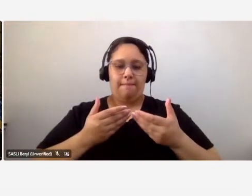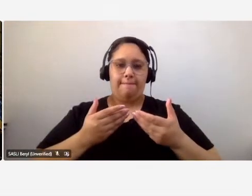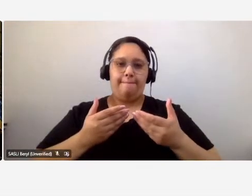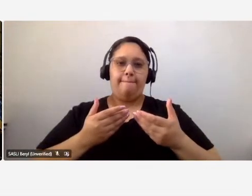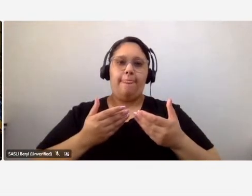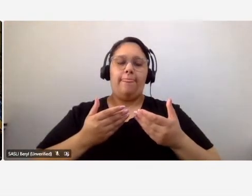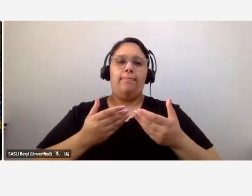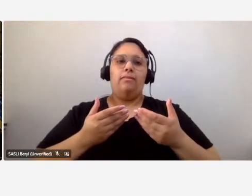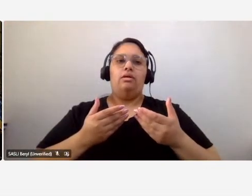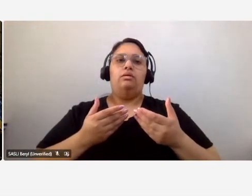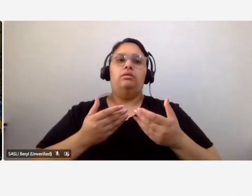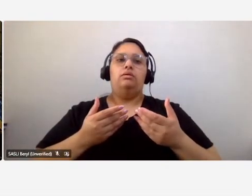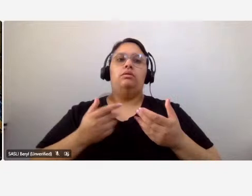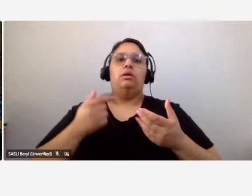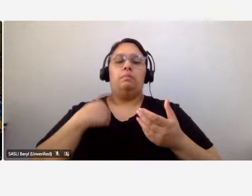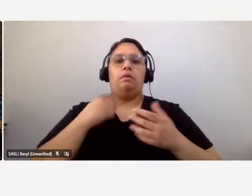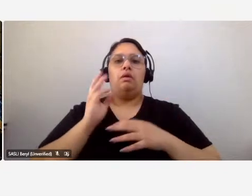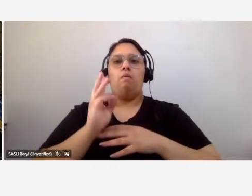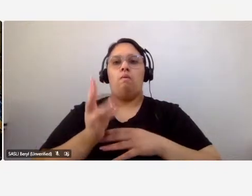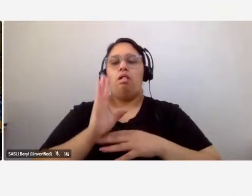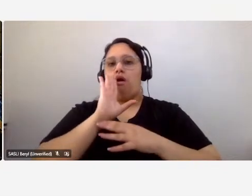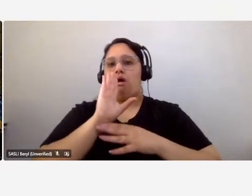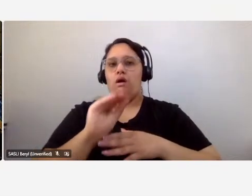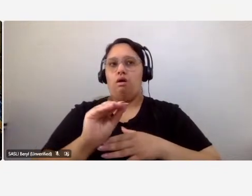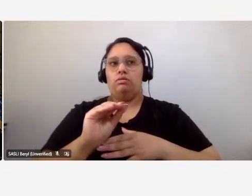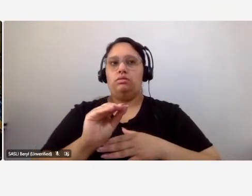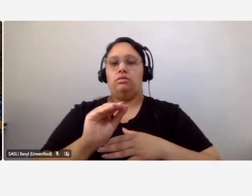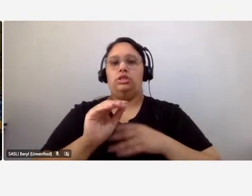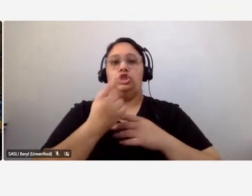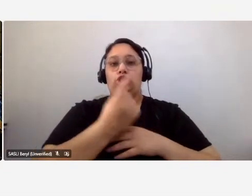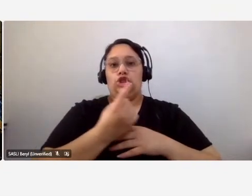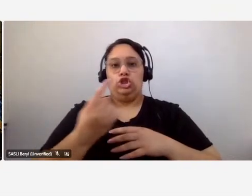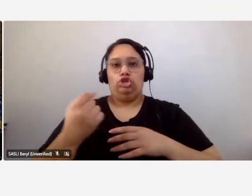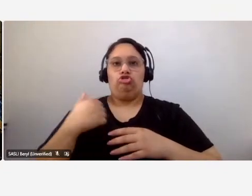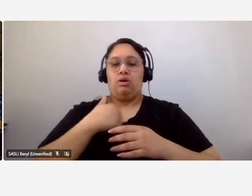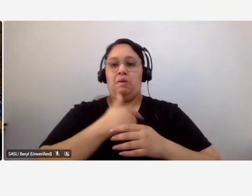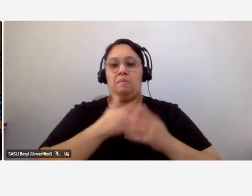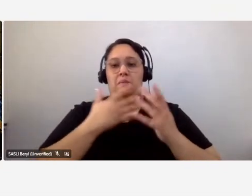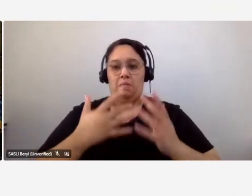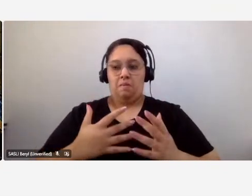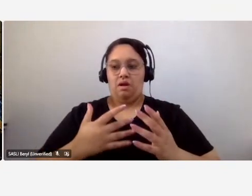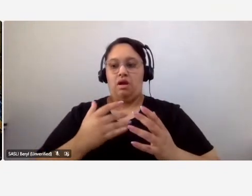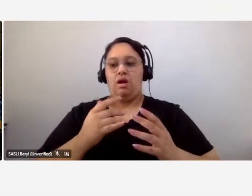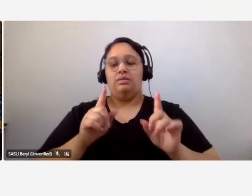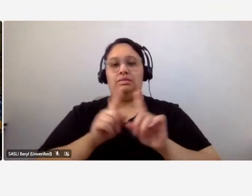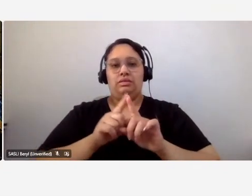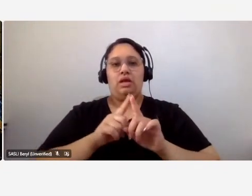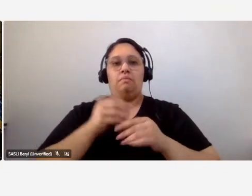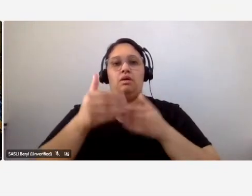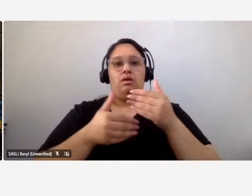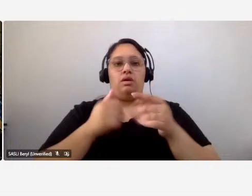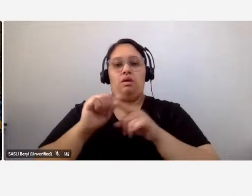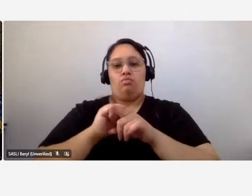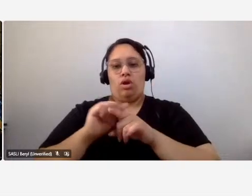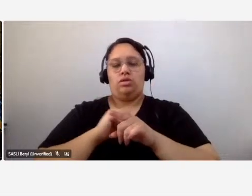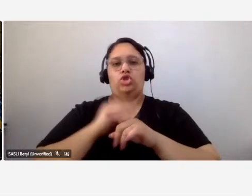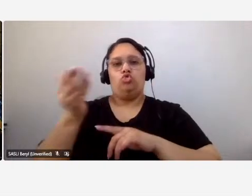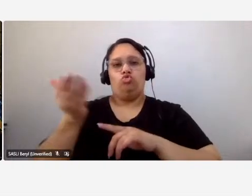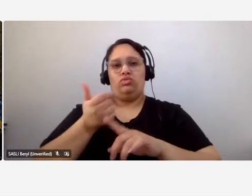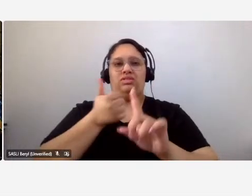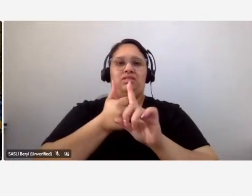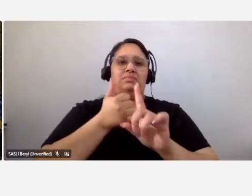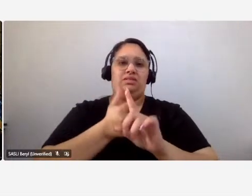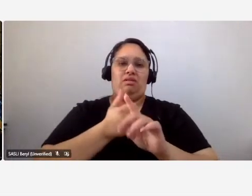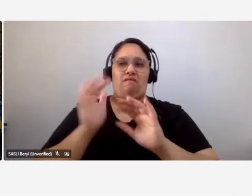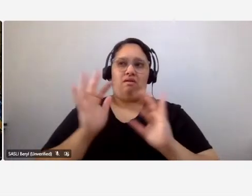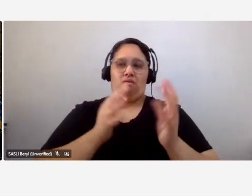I'm going to ask each of the members, as is the practice, just to introduce